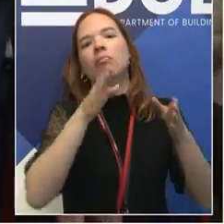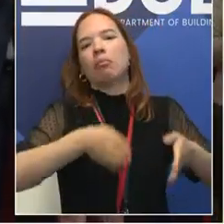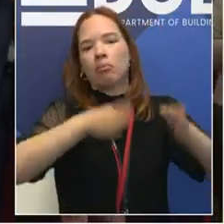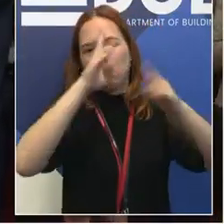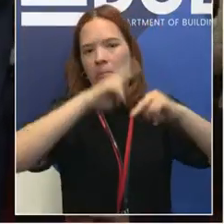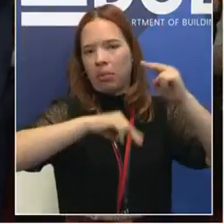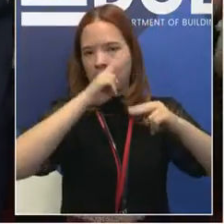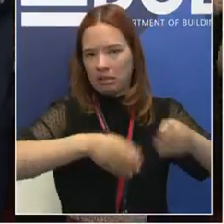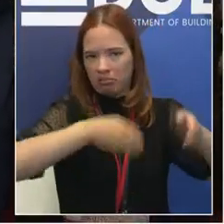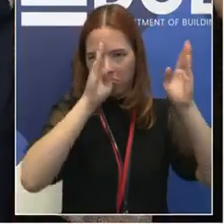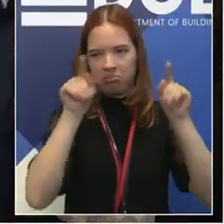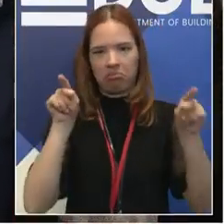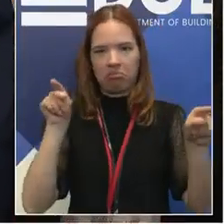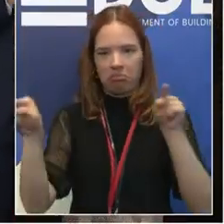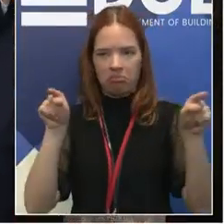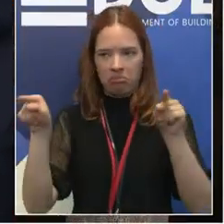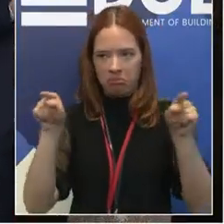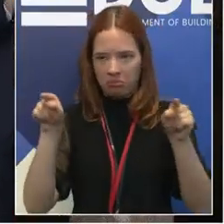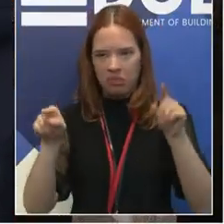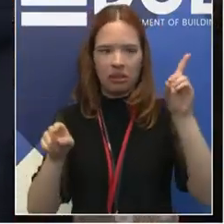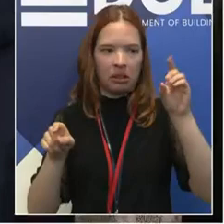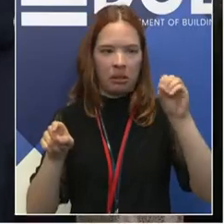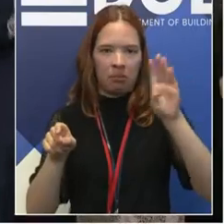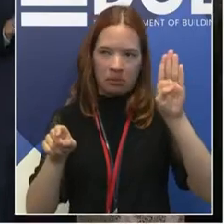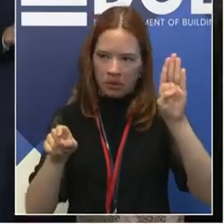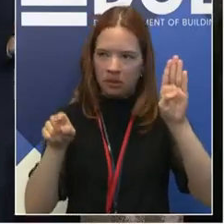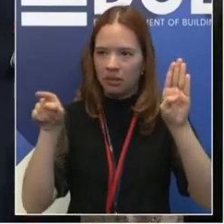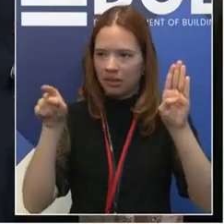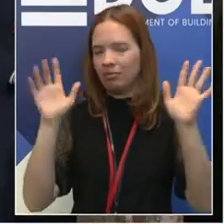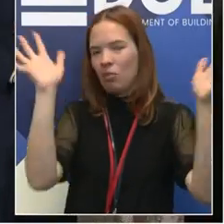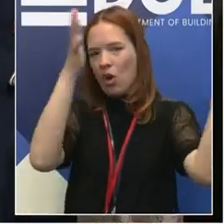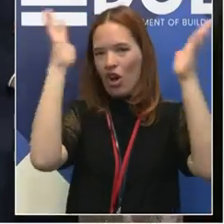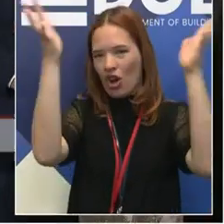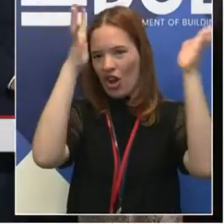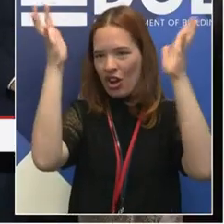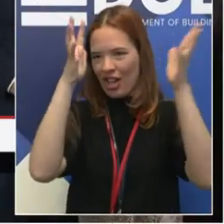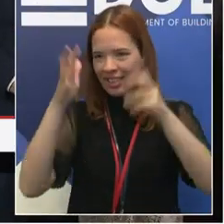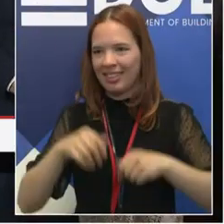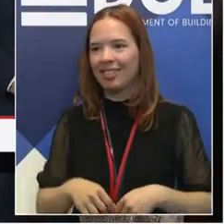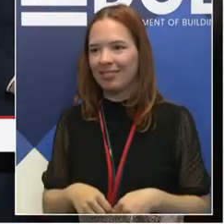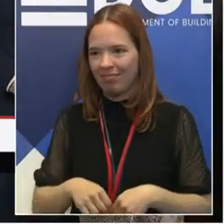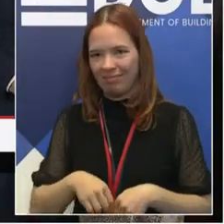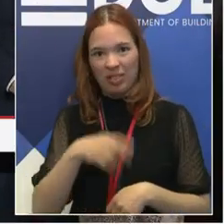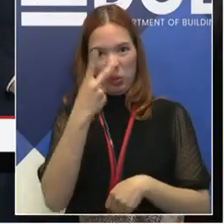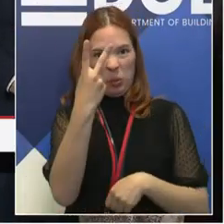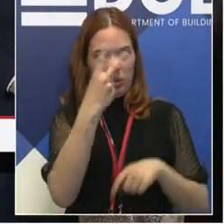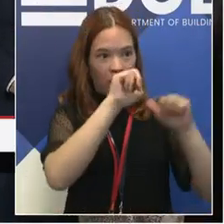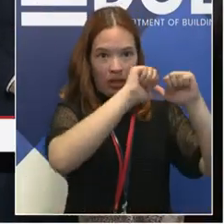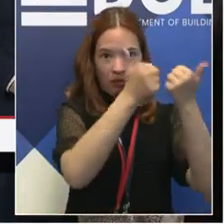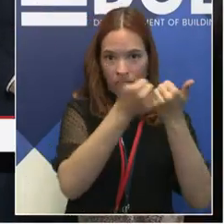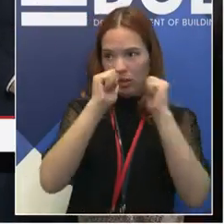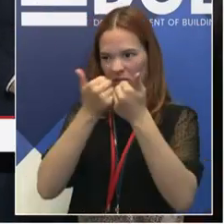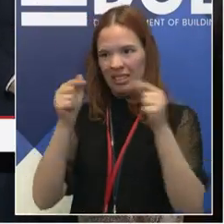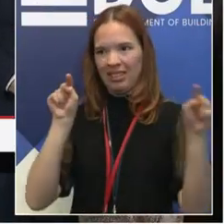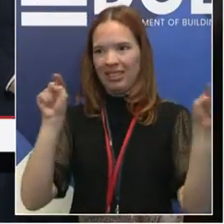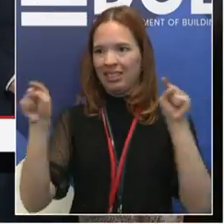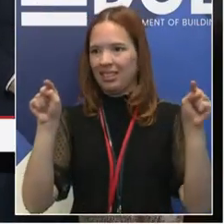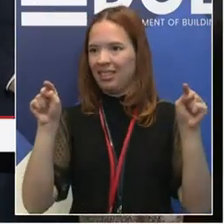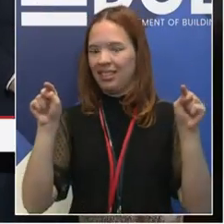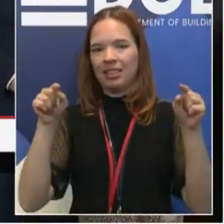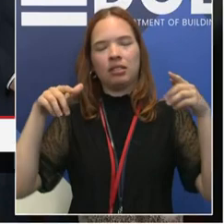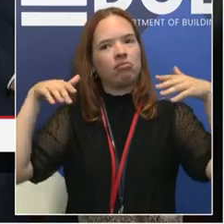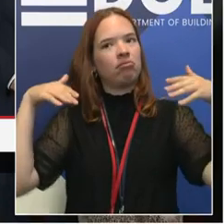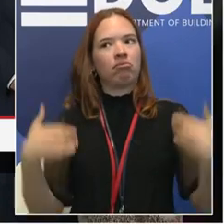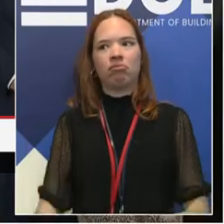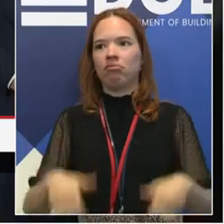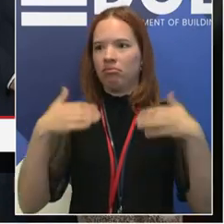Woo! Two agencies without which the District of Columbia simply could